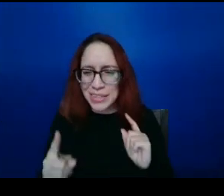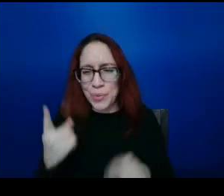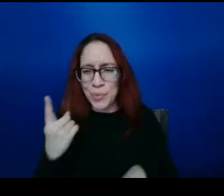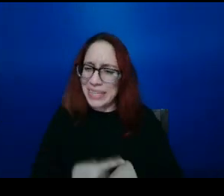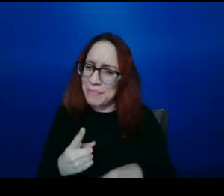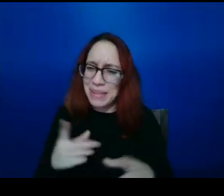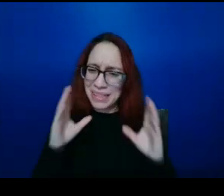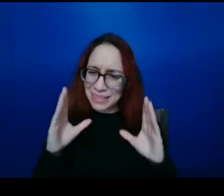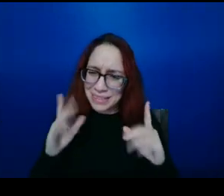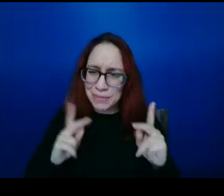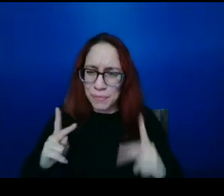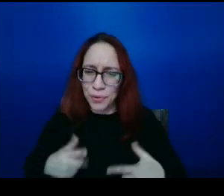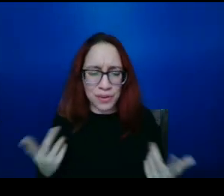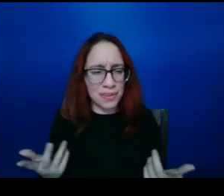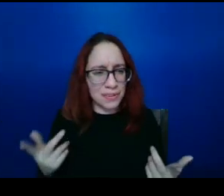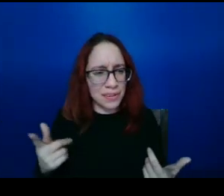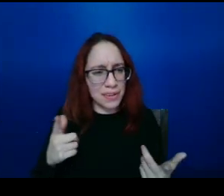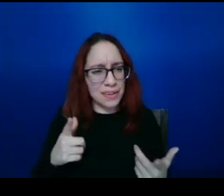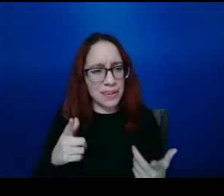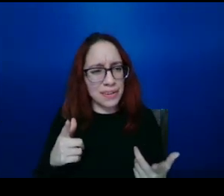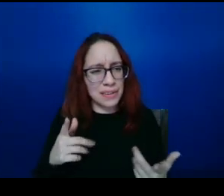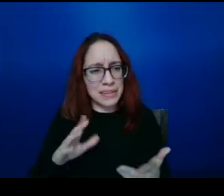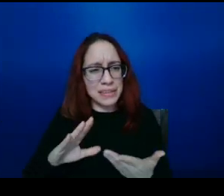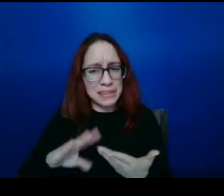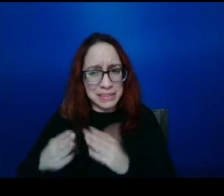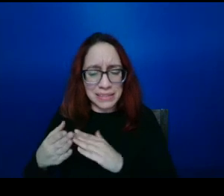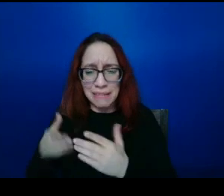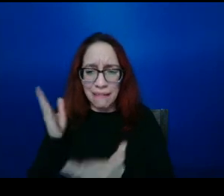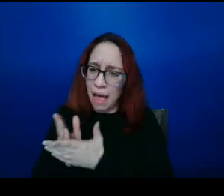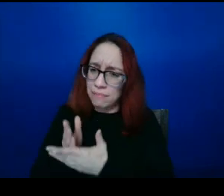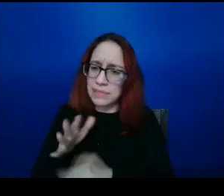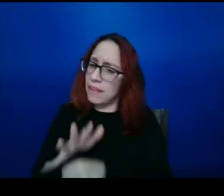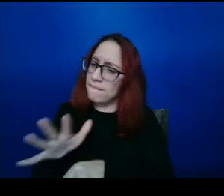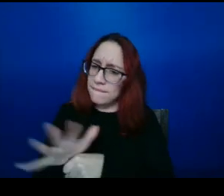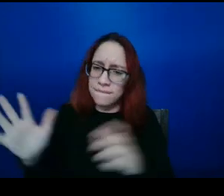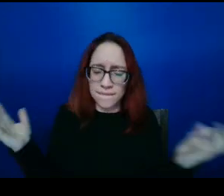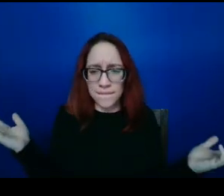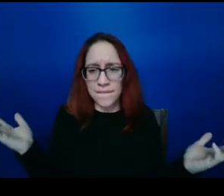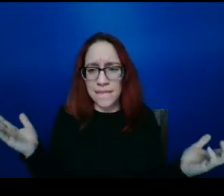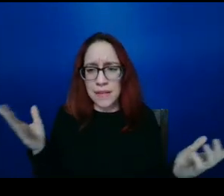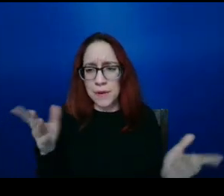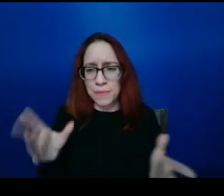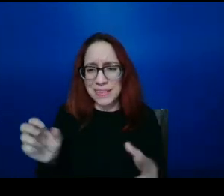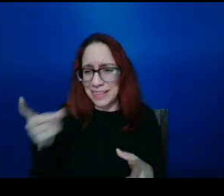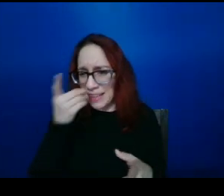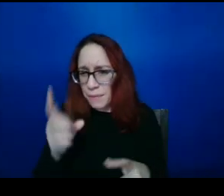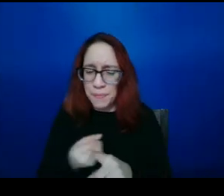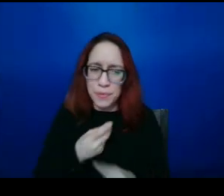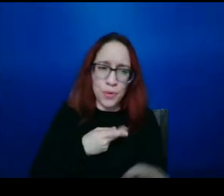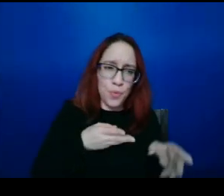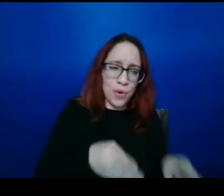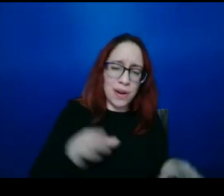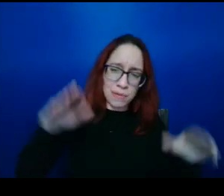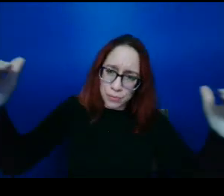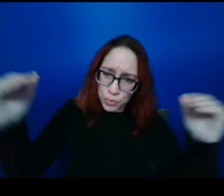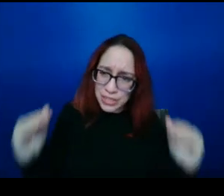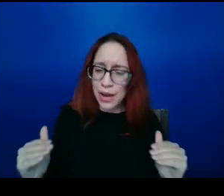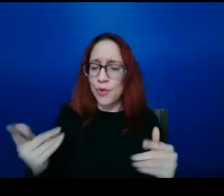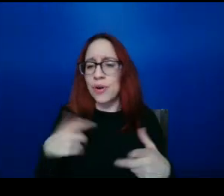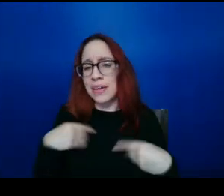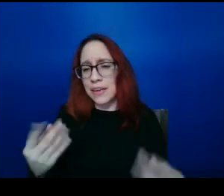maybe listen to the people of this committee and say, stop it. Enough is enough. Put the damn things back from the road. Bring them down a little bit.